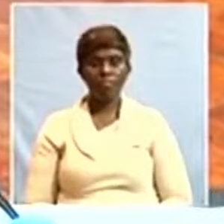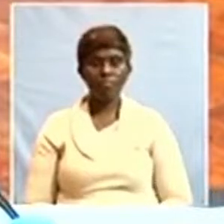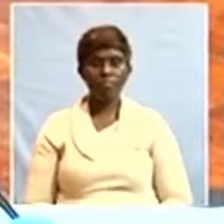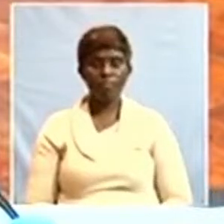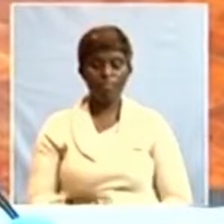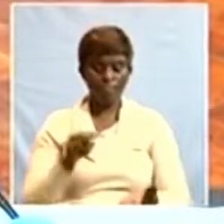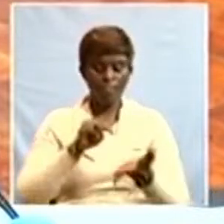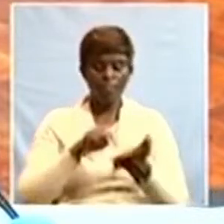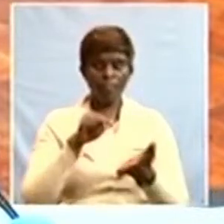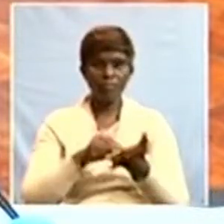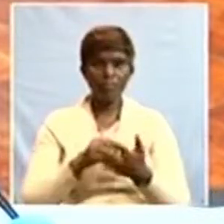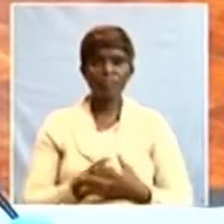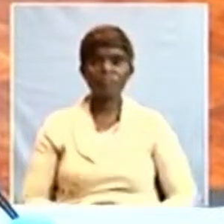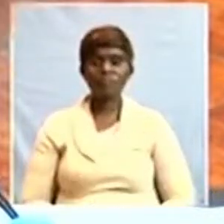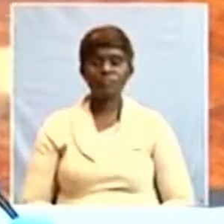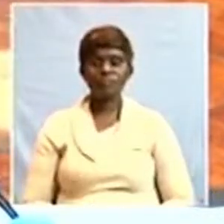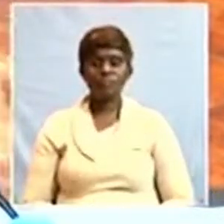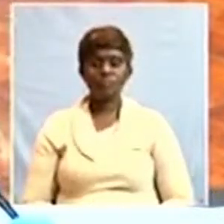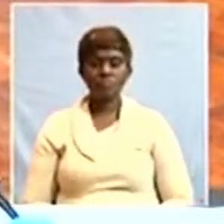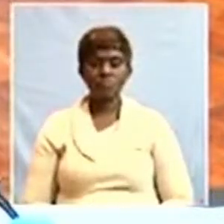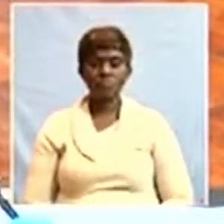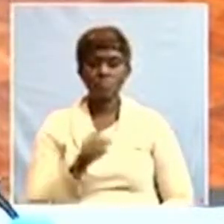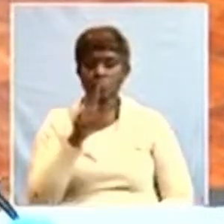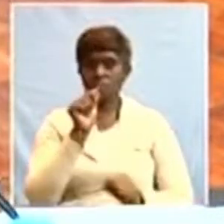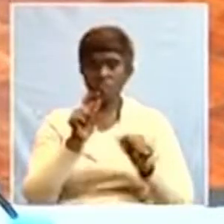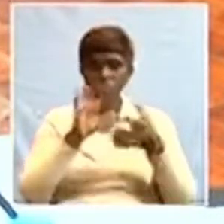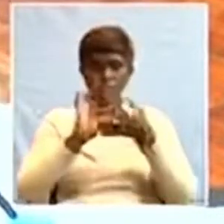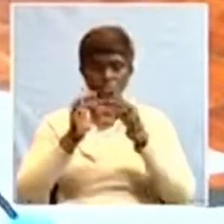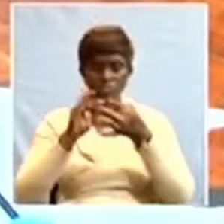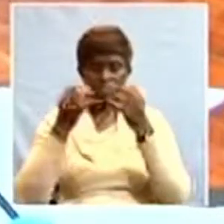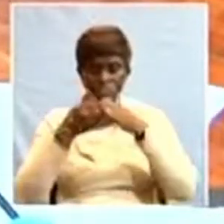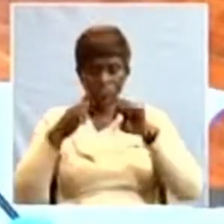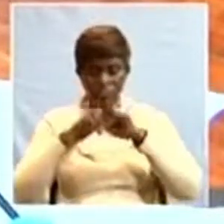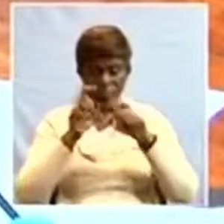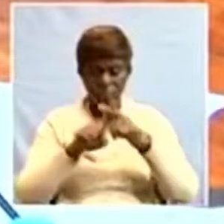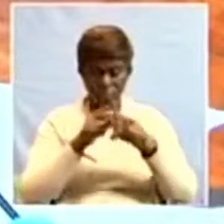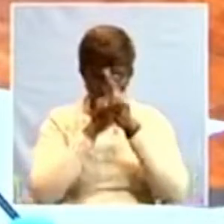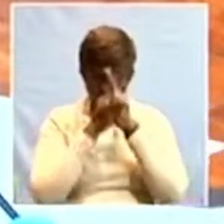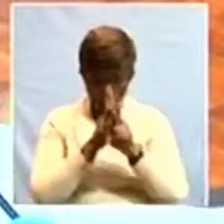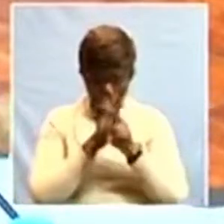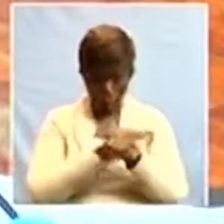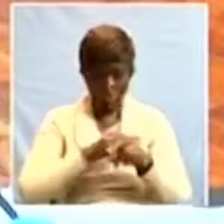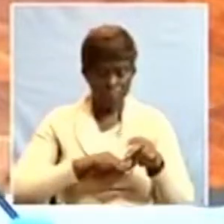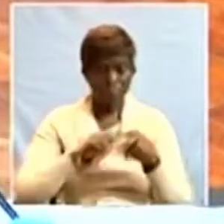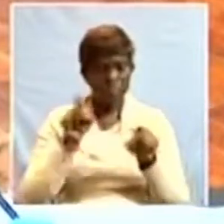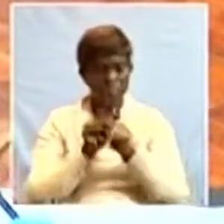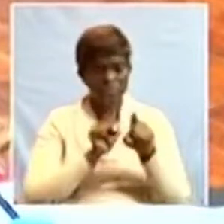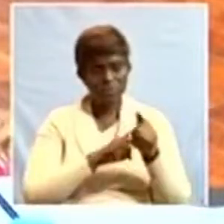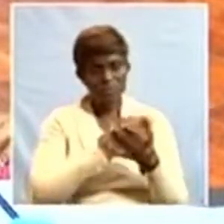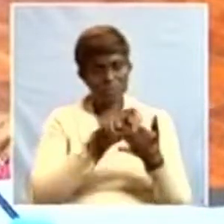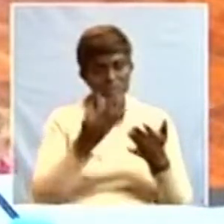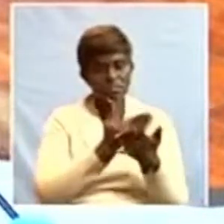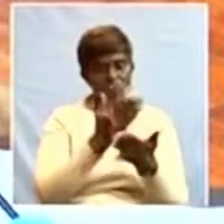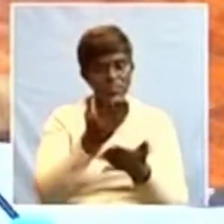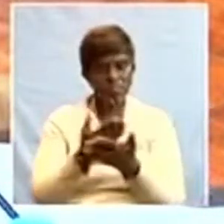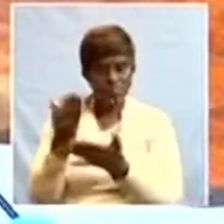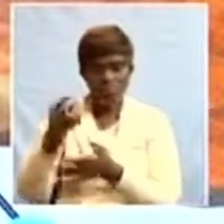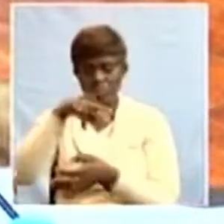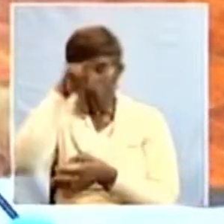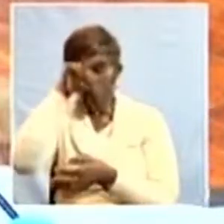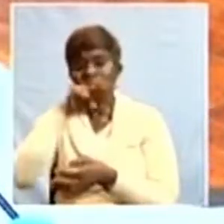Honorable Mwira, you can connect even to the honorable members, failure to procure goods for